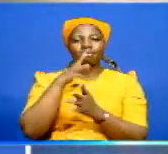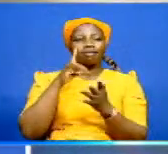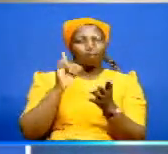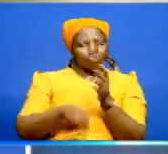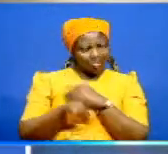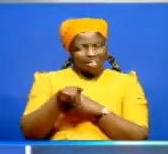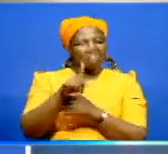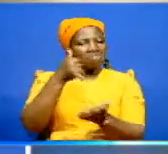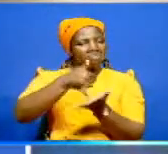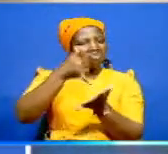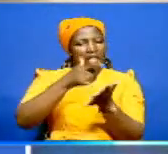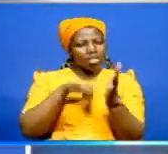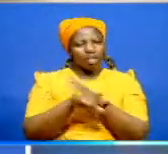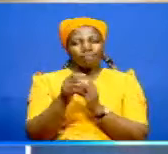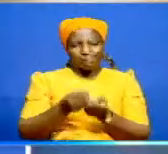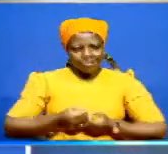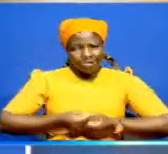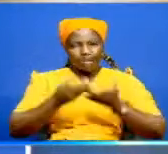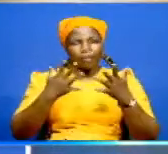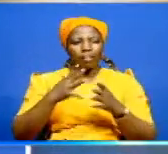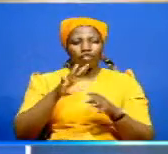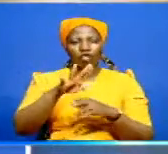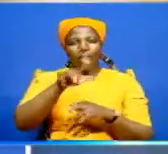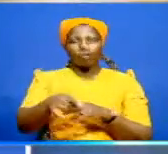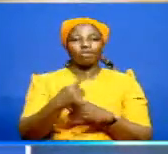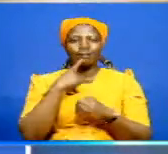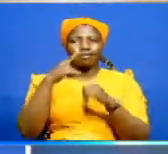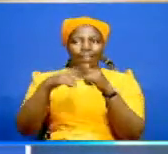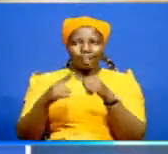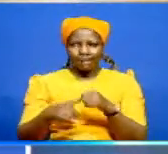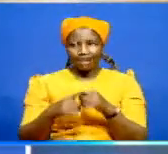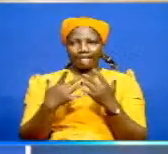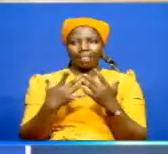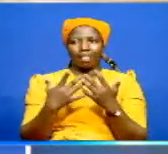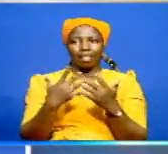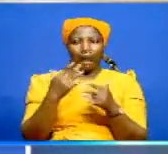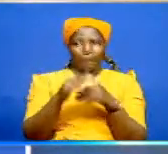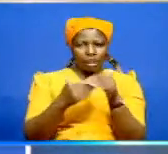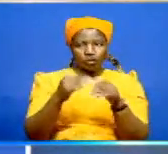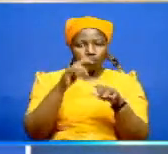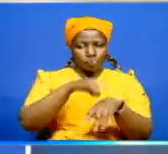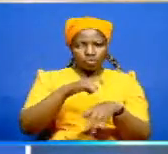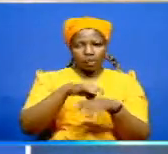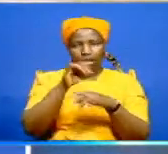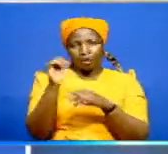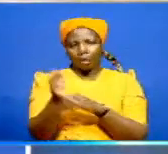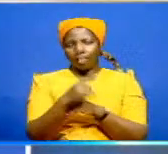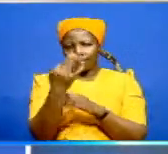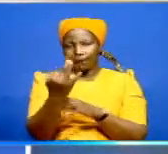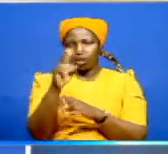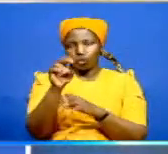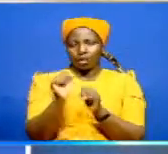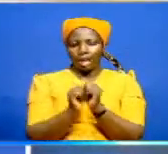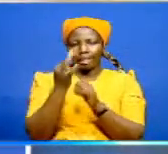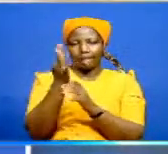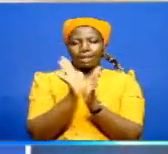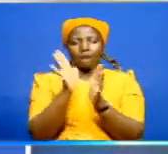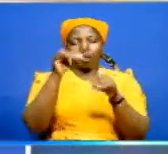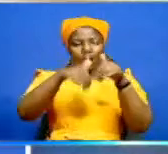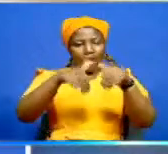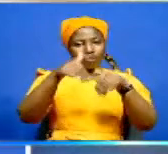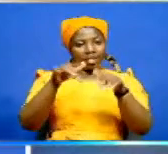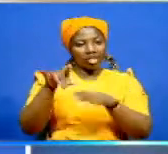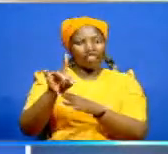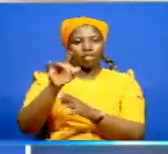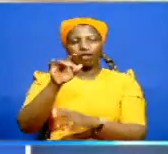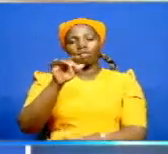of 4,600 handheld devices during the March 2013 general election. Shuley, who was